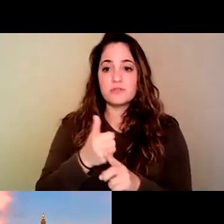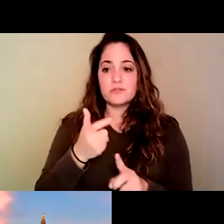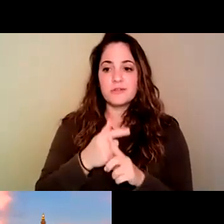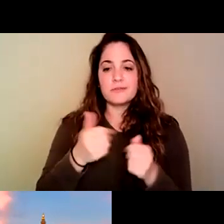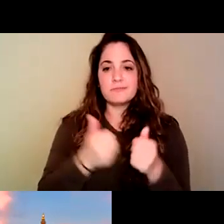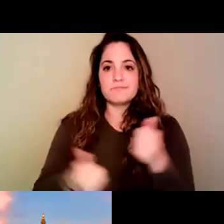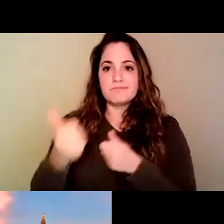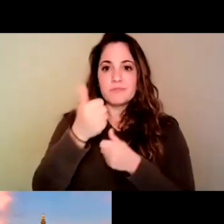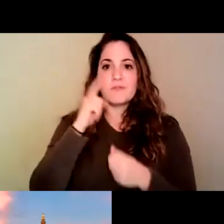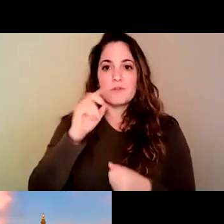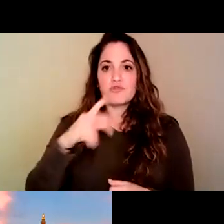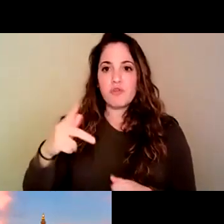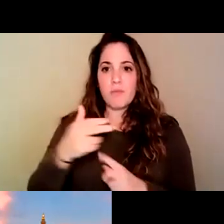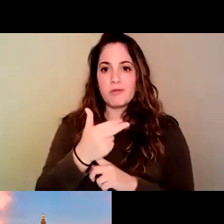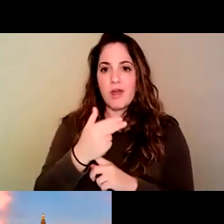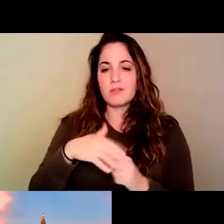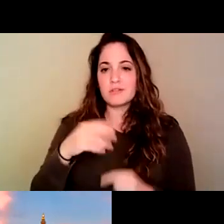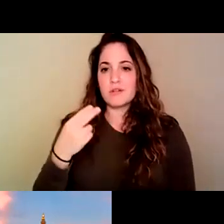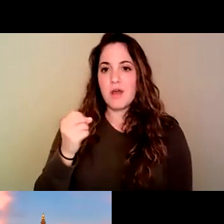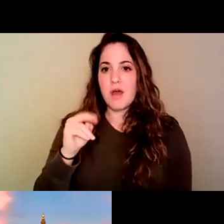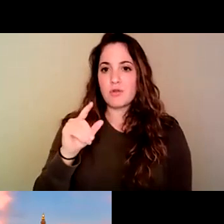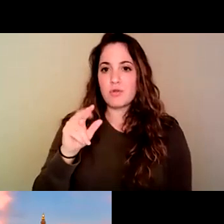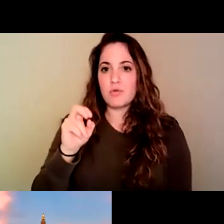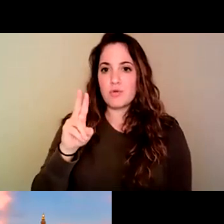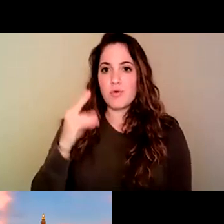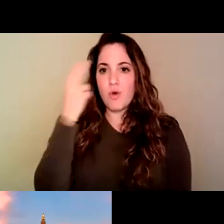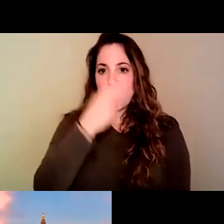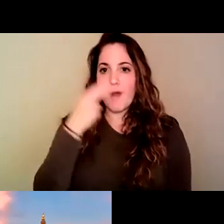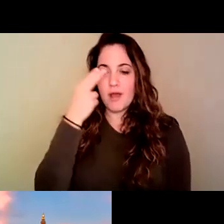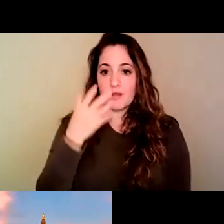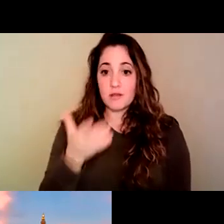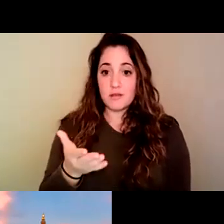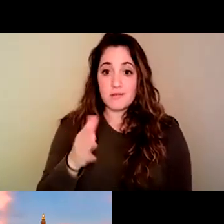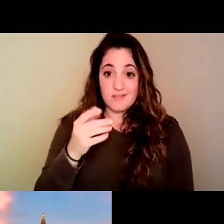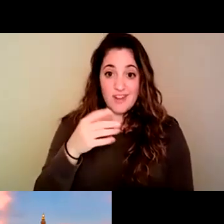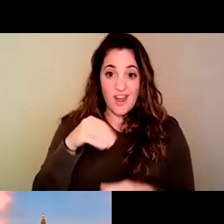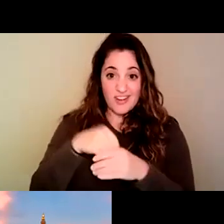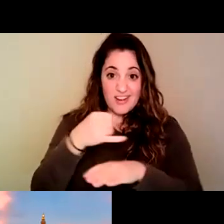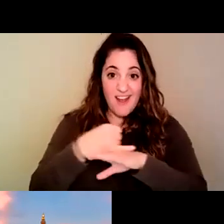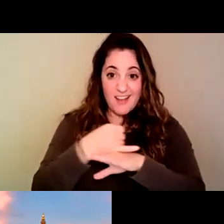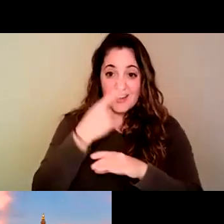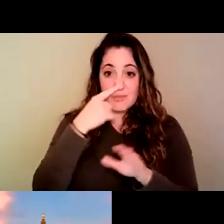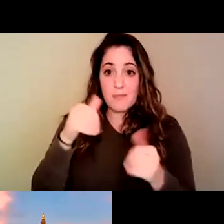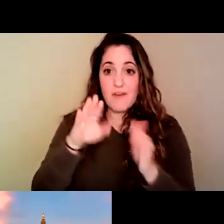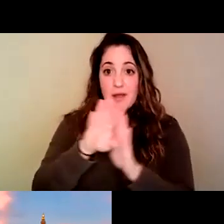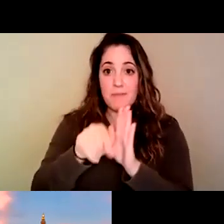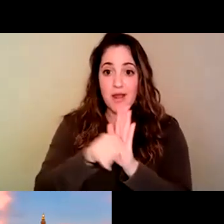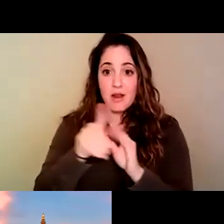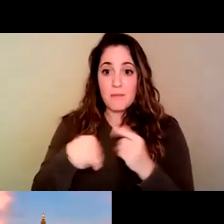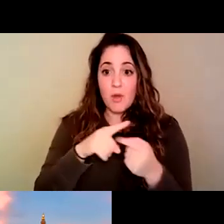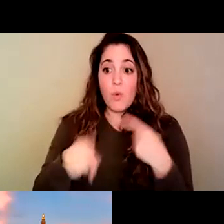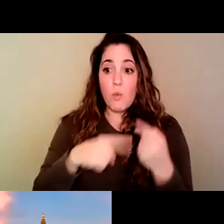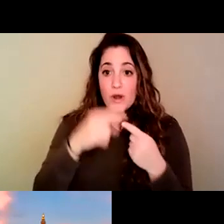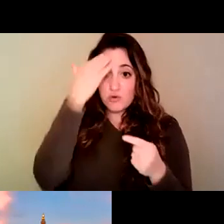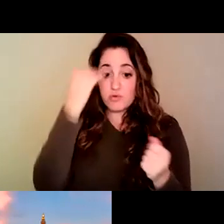Hawaii. Scott, obviously you're out there on an island. Could you give us a little bit of your background and when you knew things were